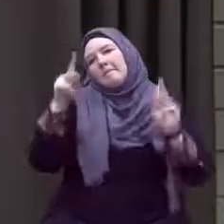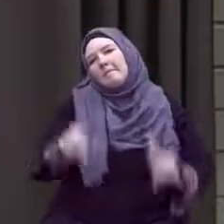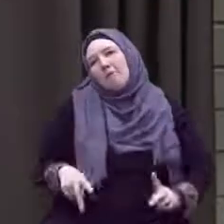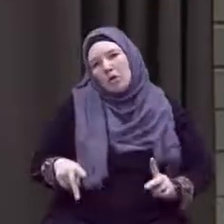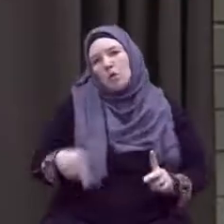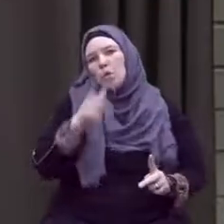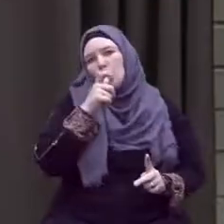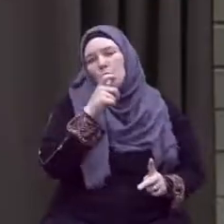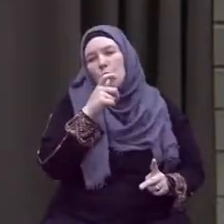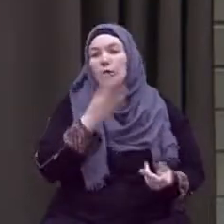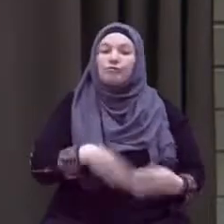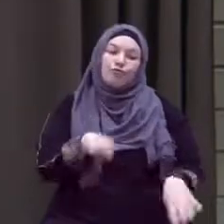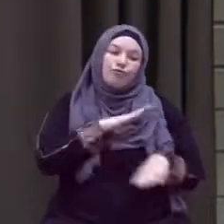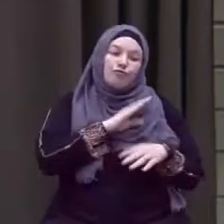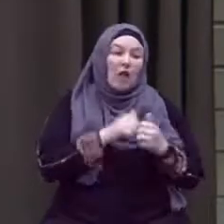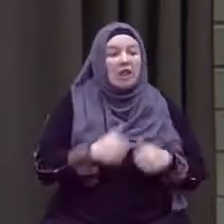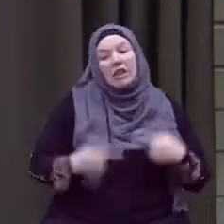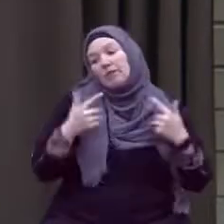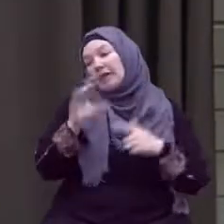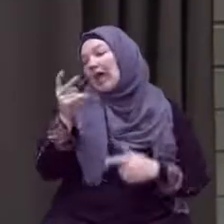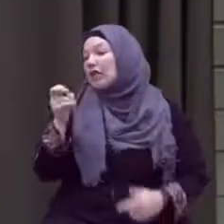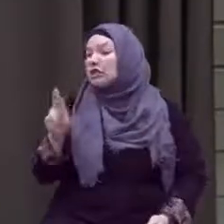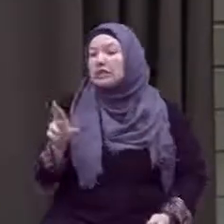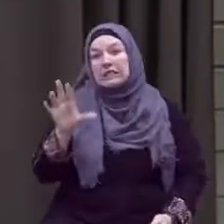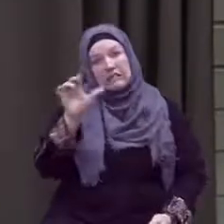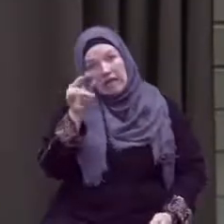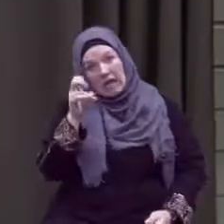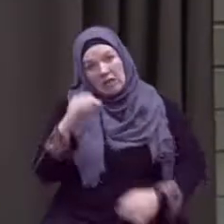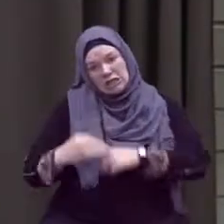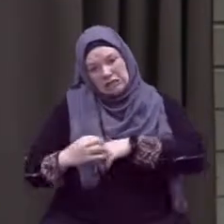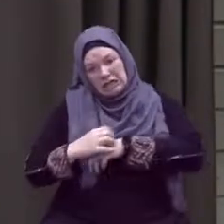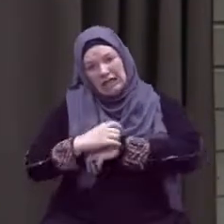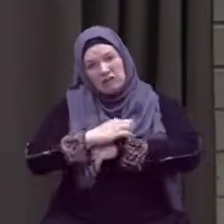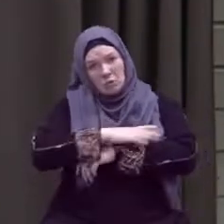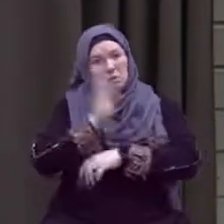with cancer. Cancer is going to eat you up.